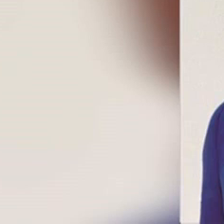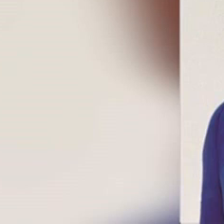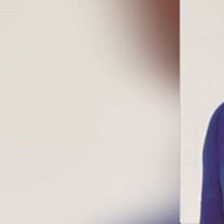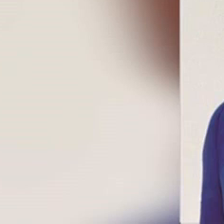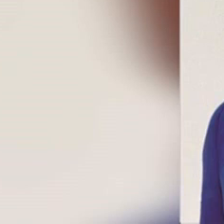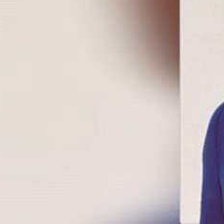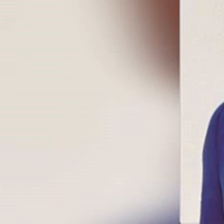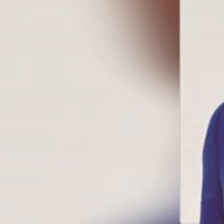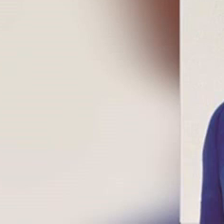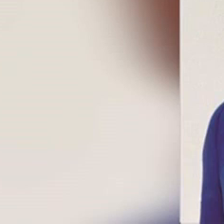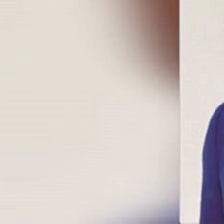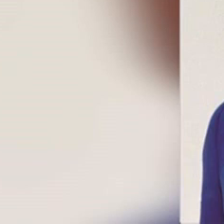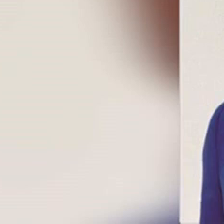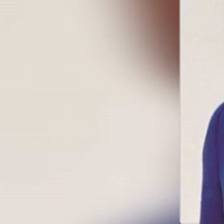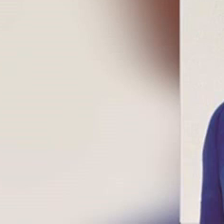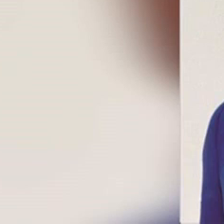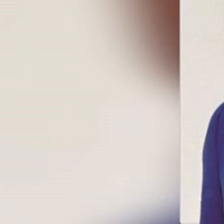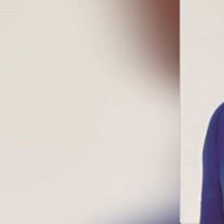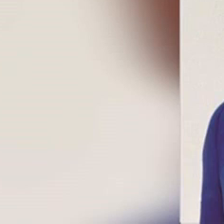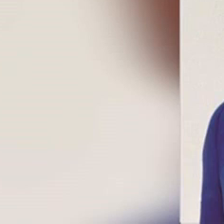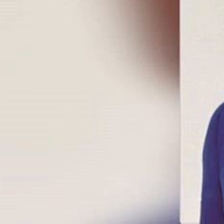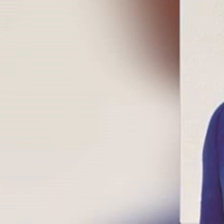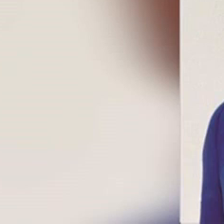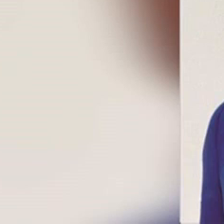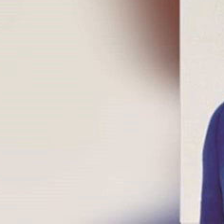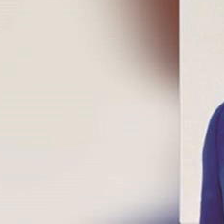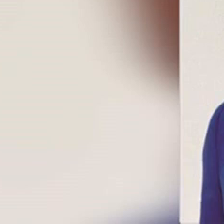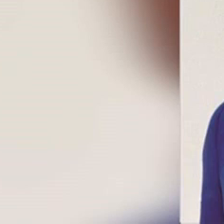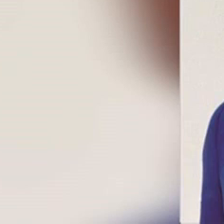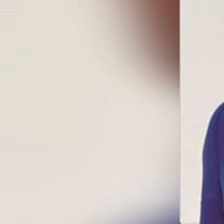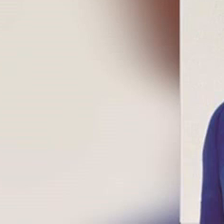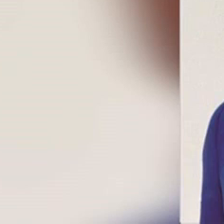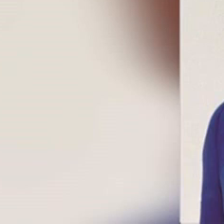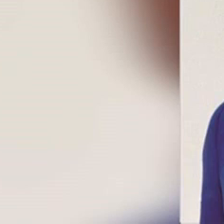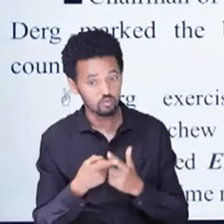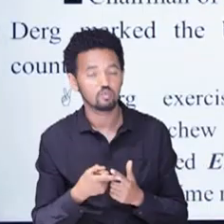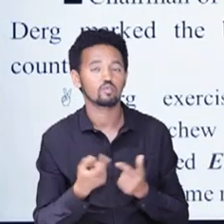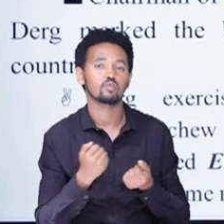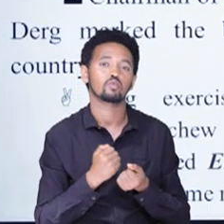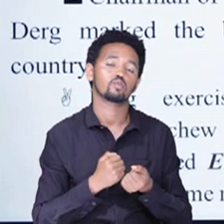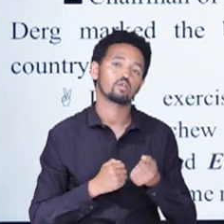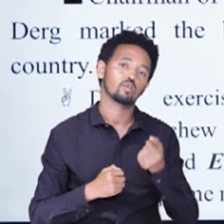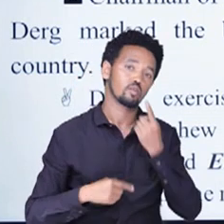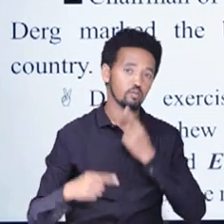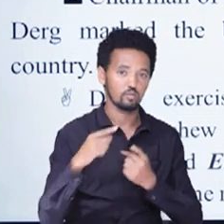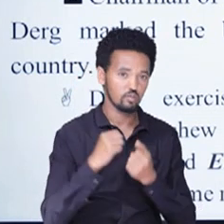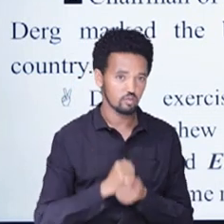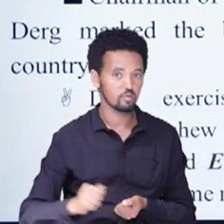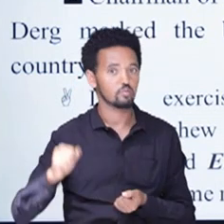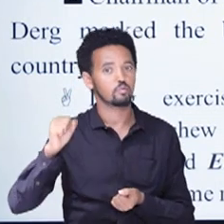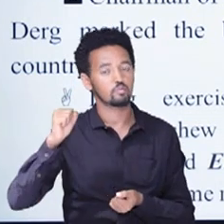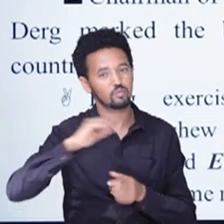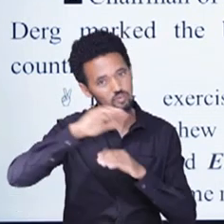chairman of Dirk, Mengistu Haile Mariam. The second vice chairman of Dirk, Major Atnafu